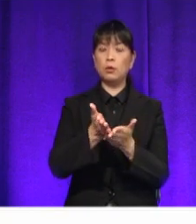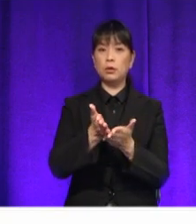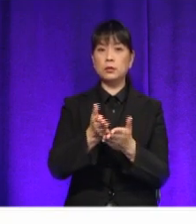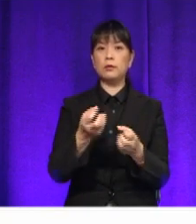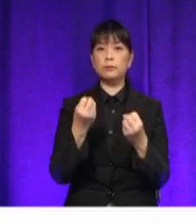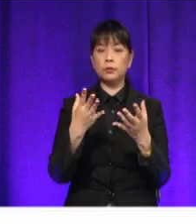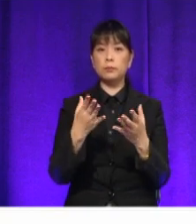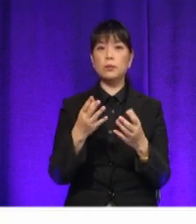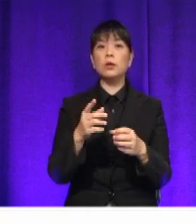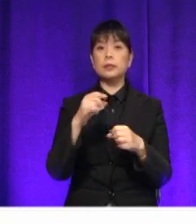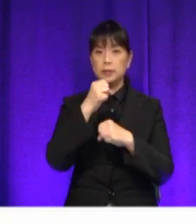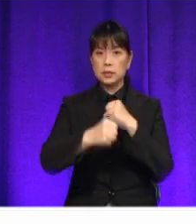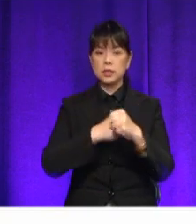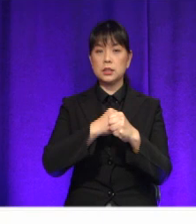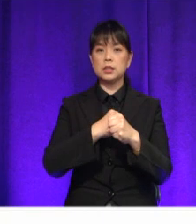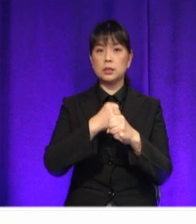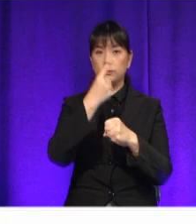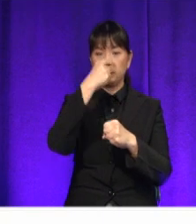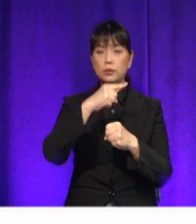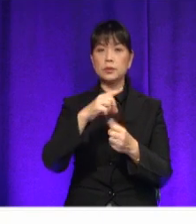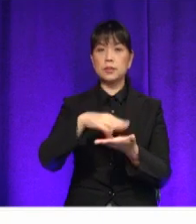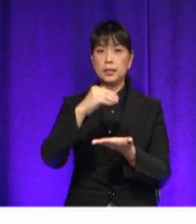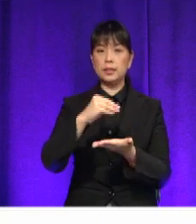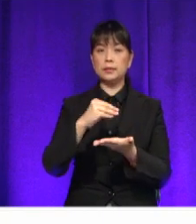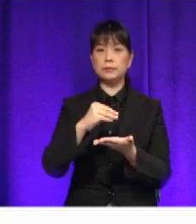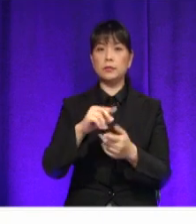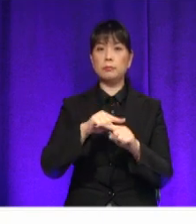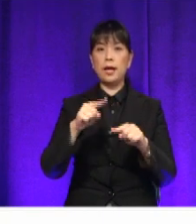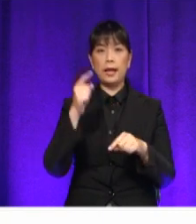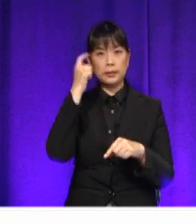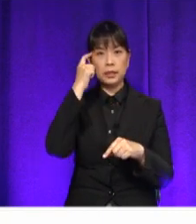study before I leave, but I'm thinking about the younger students too.